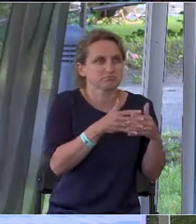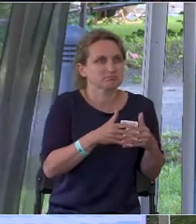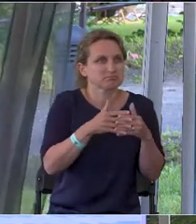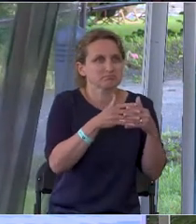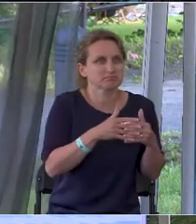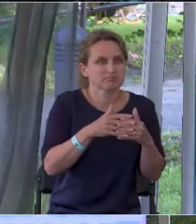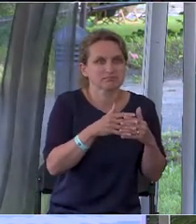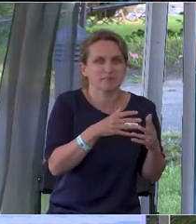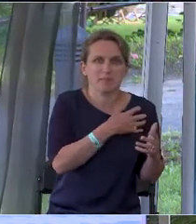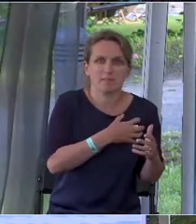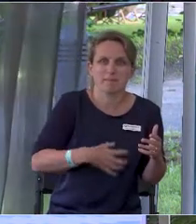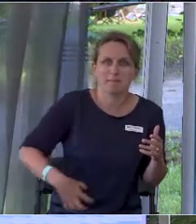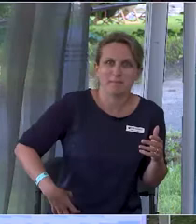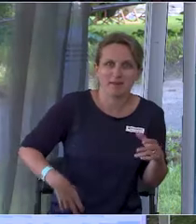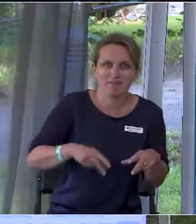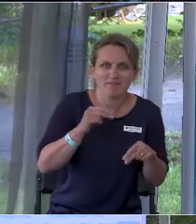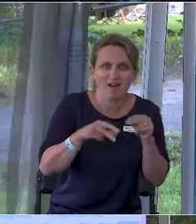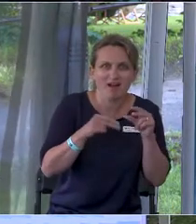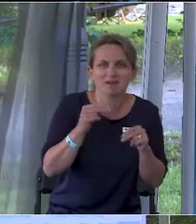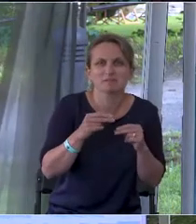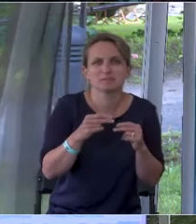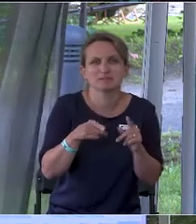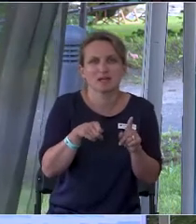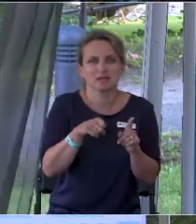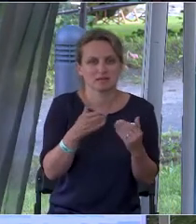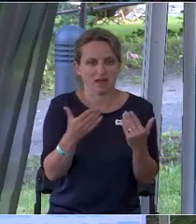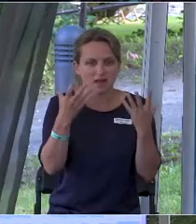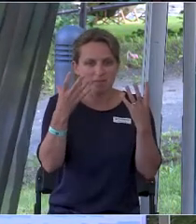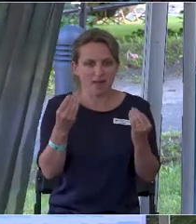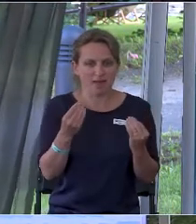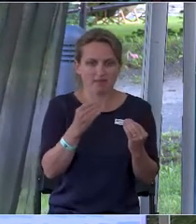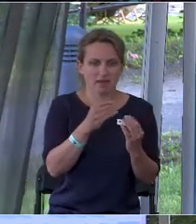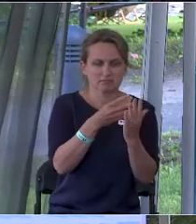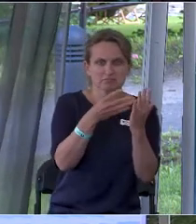because nowadays both the text and voice and the photos can be